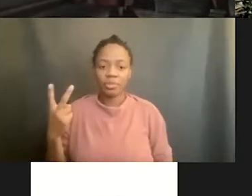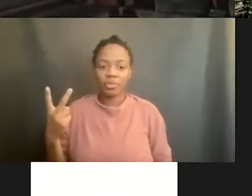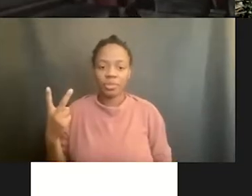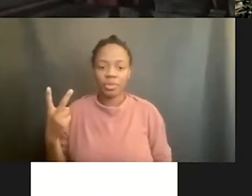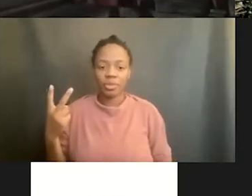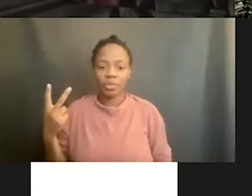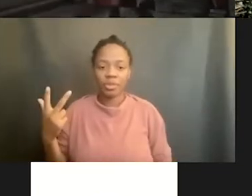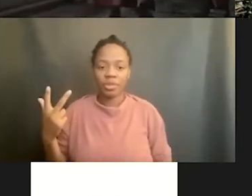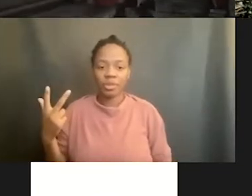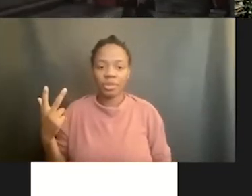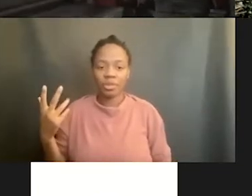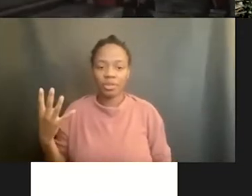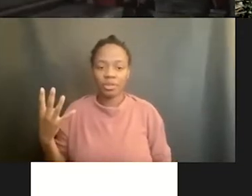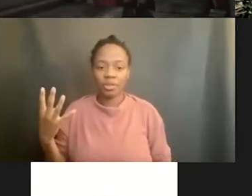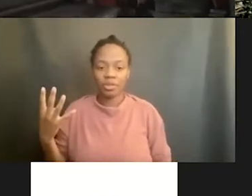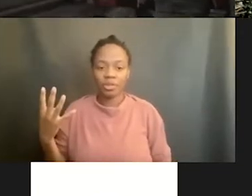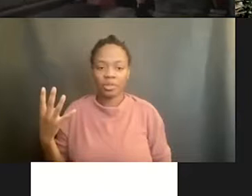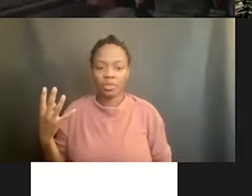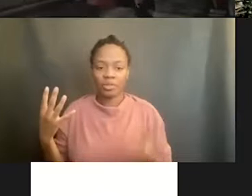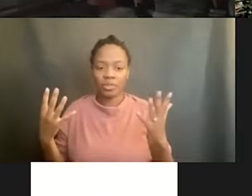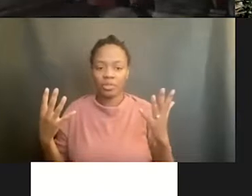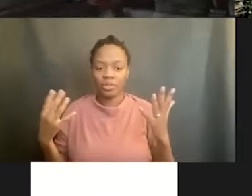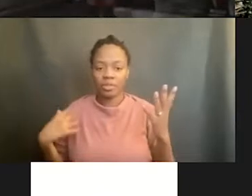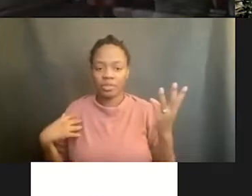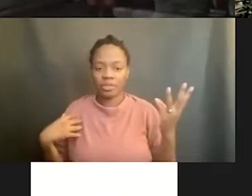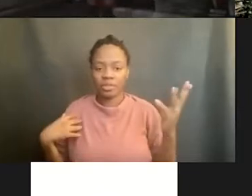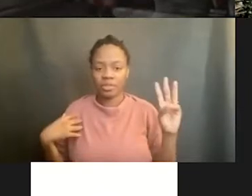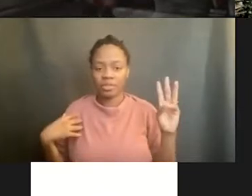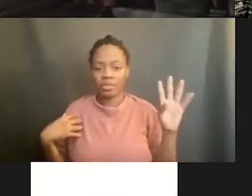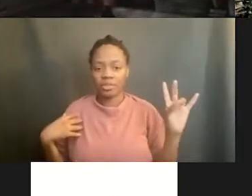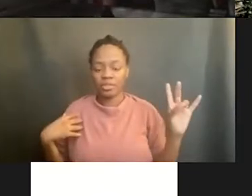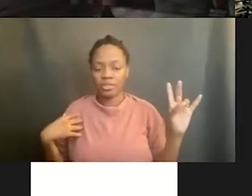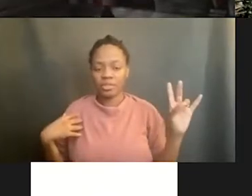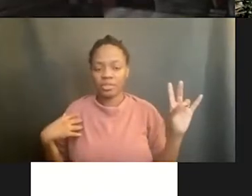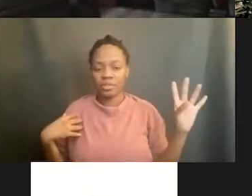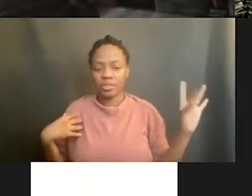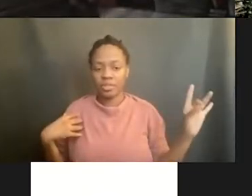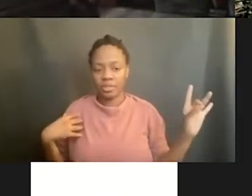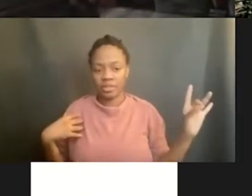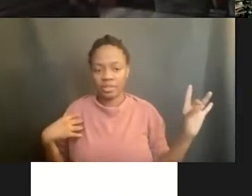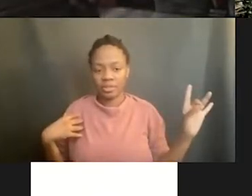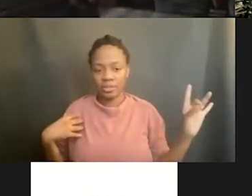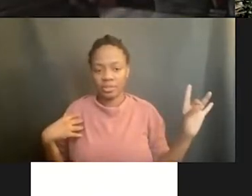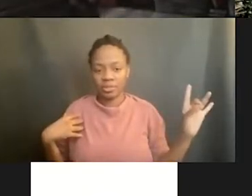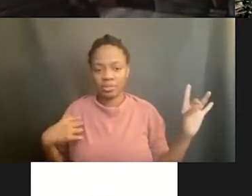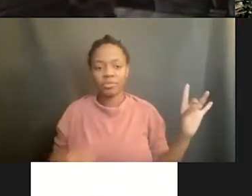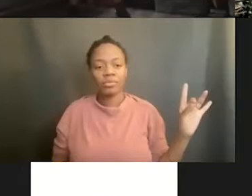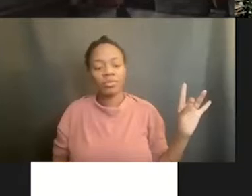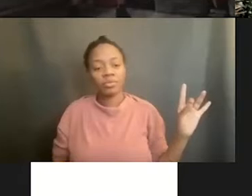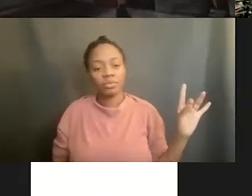2, 3, 4, 5, 6, 7, 8.